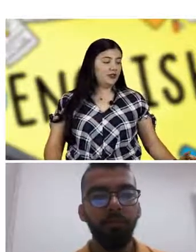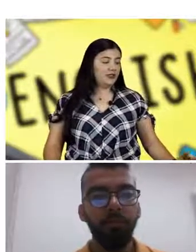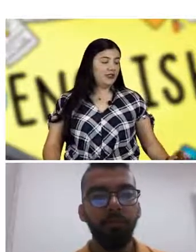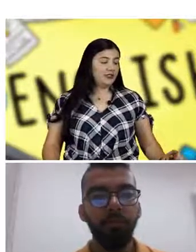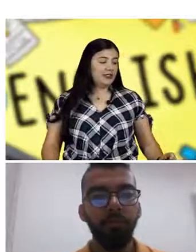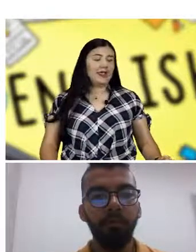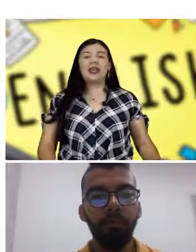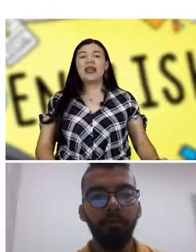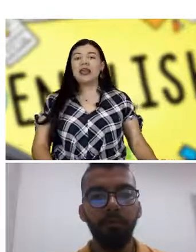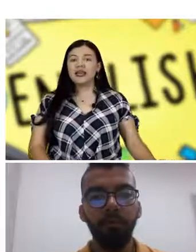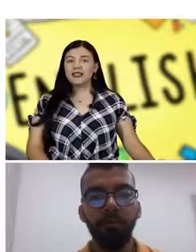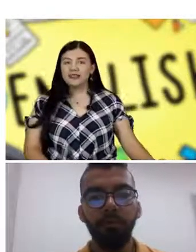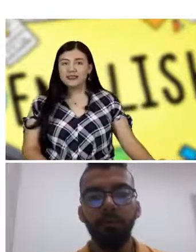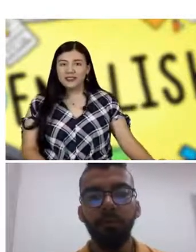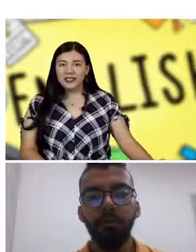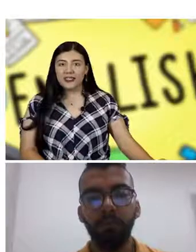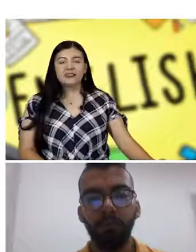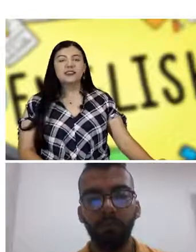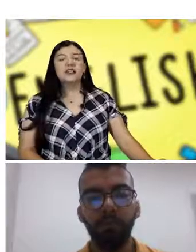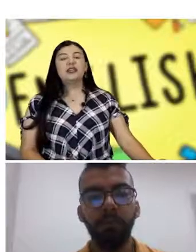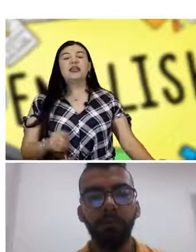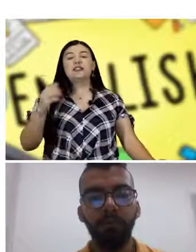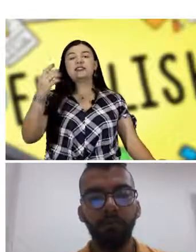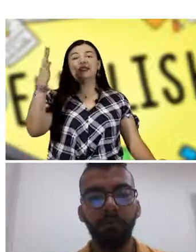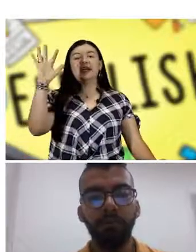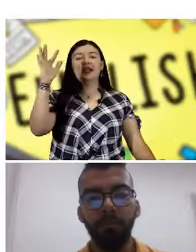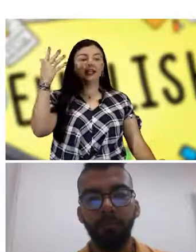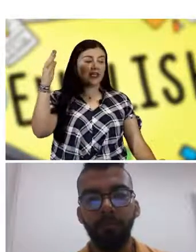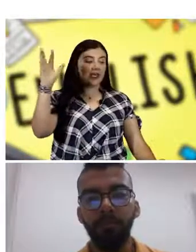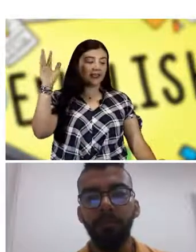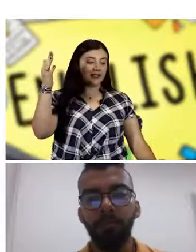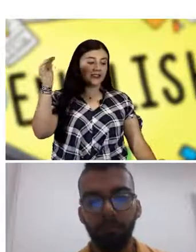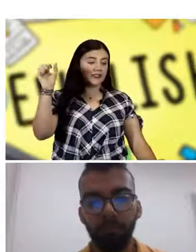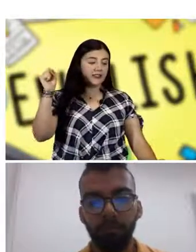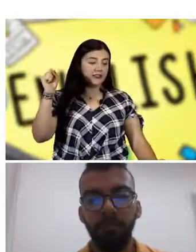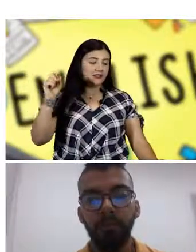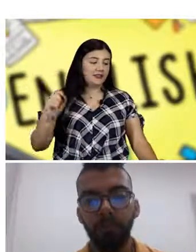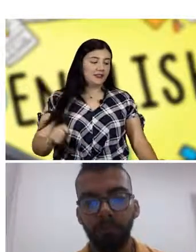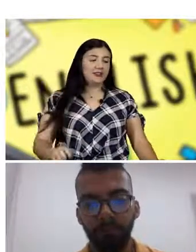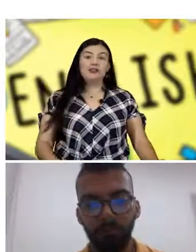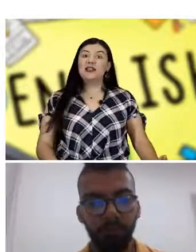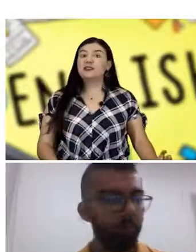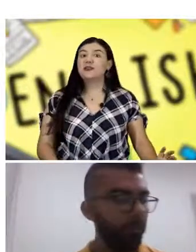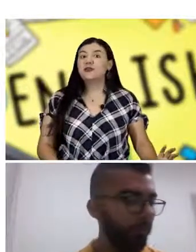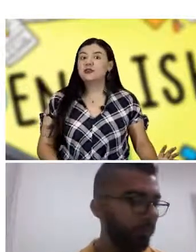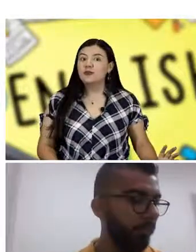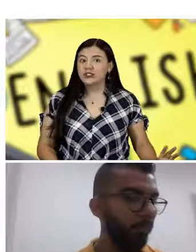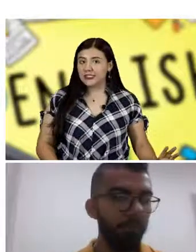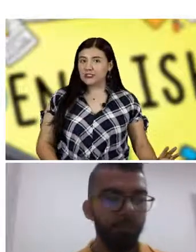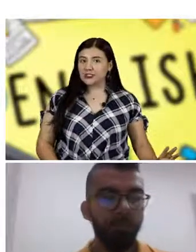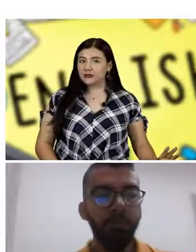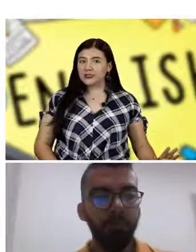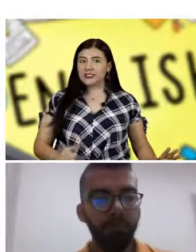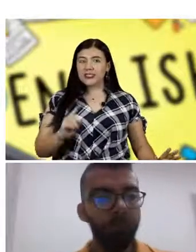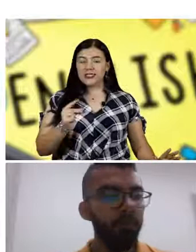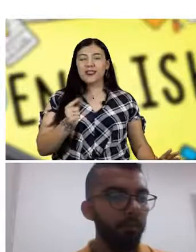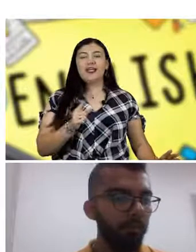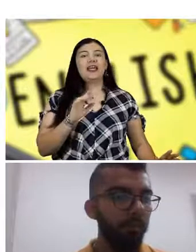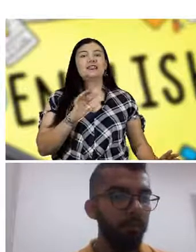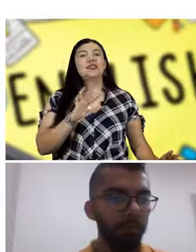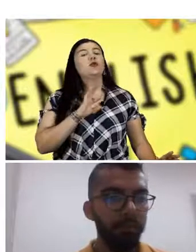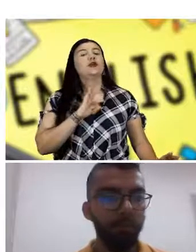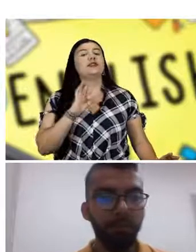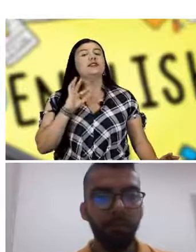your hand, yes? It's a hand. Ya llevamos muchas, chicos, así